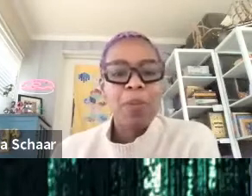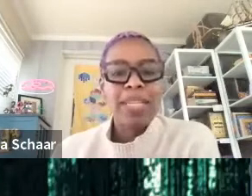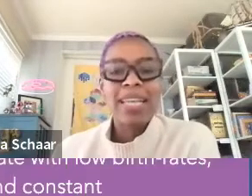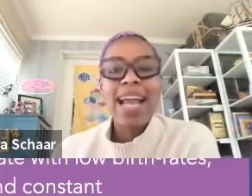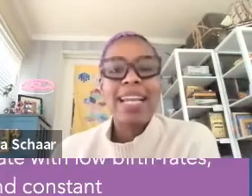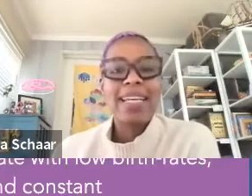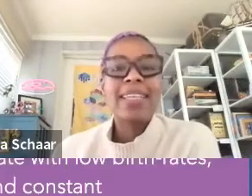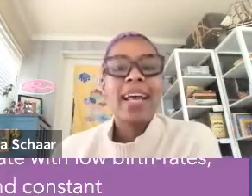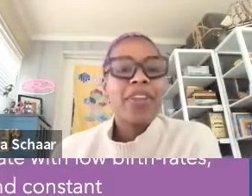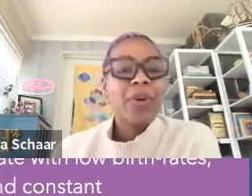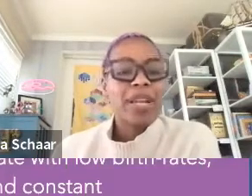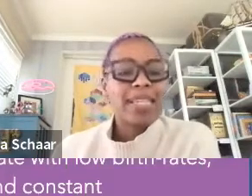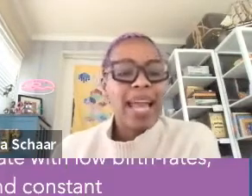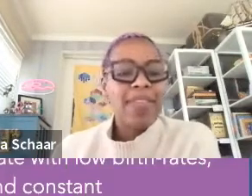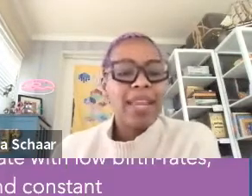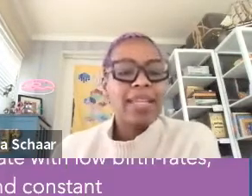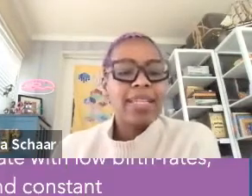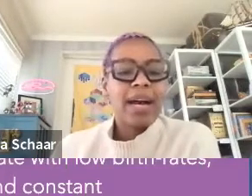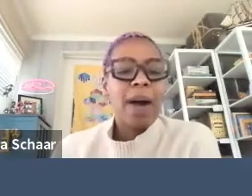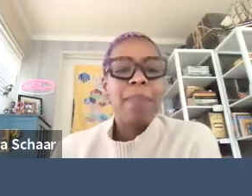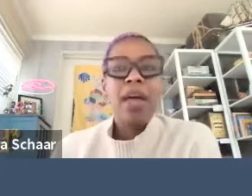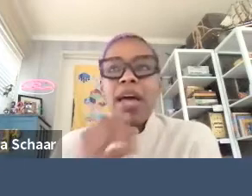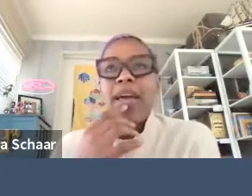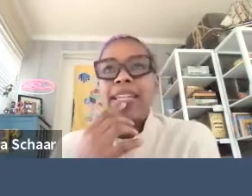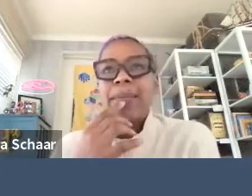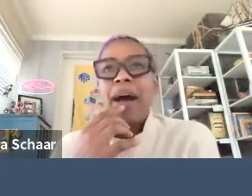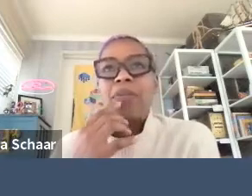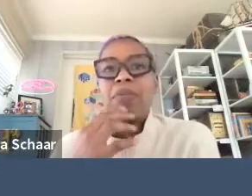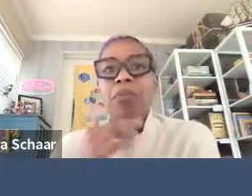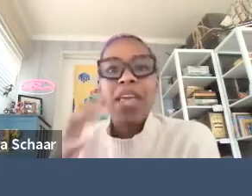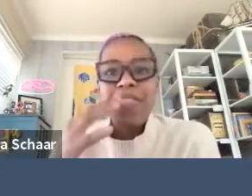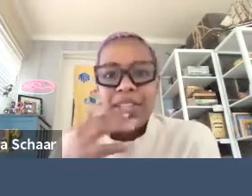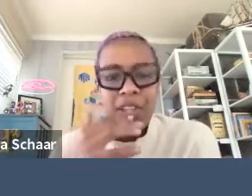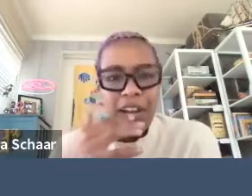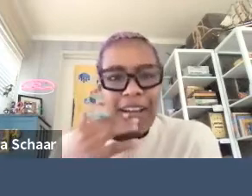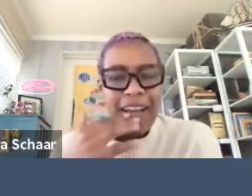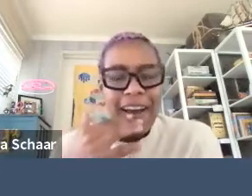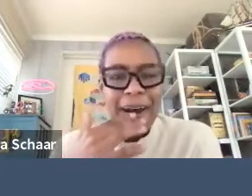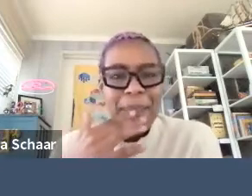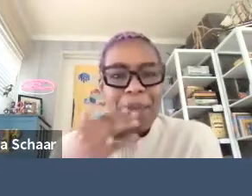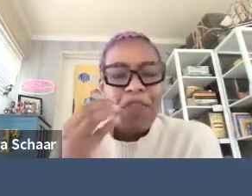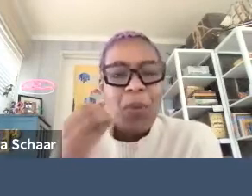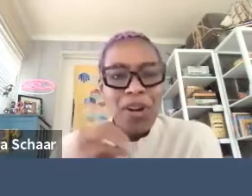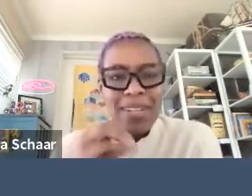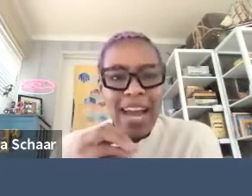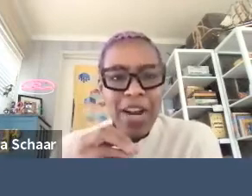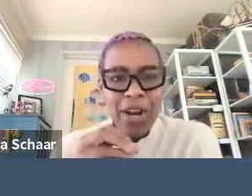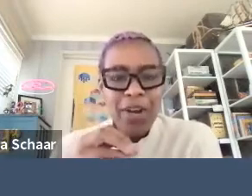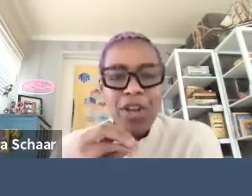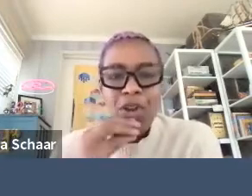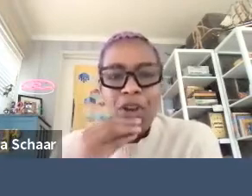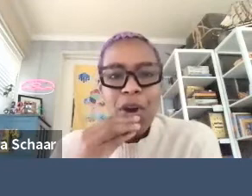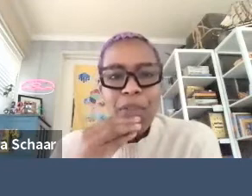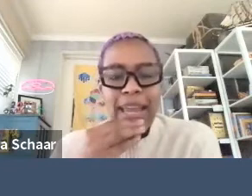most people what design is, they're going to say that it's about the way things look. But if you are a